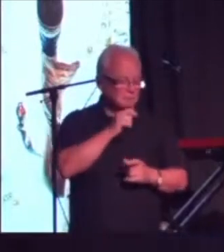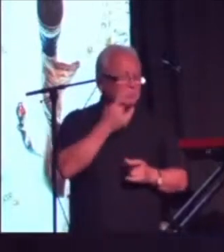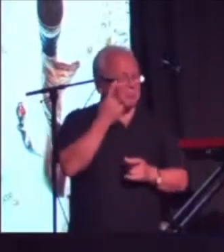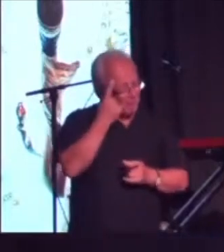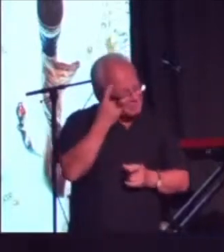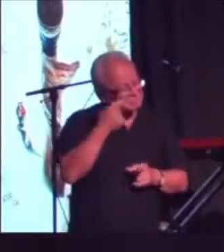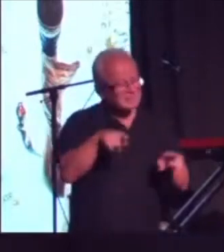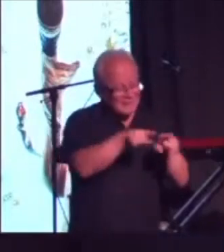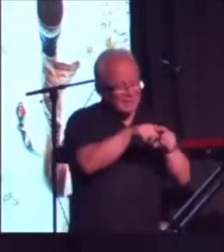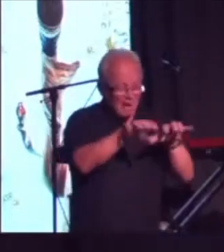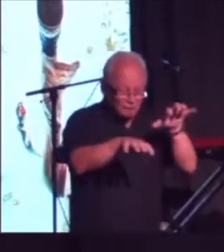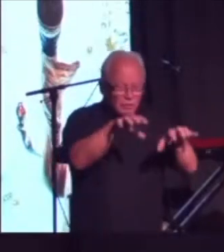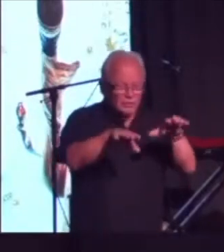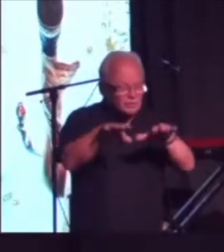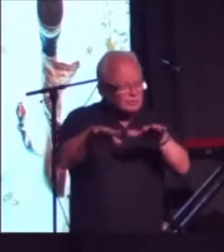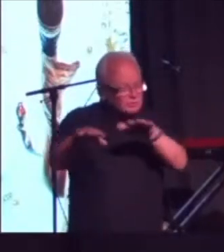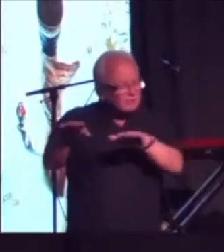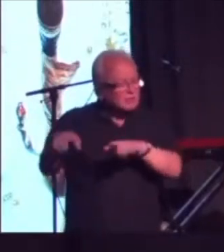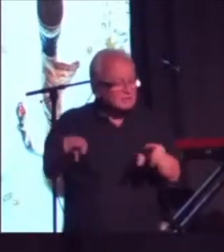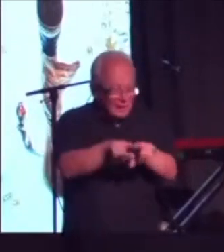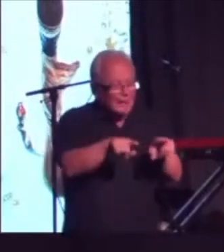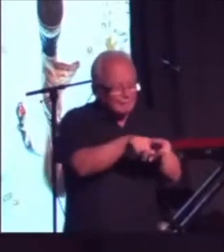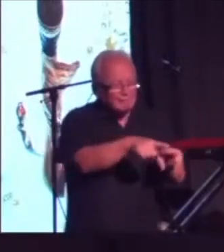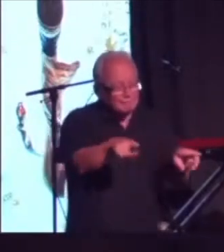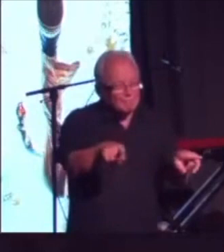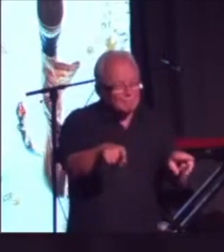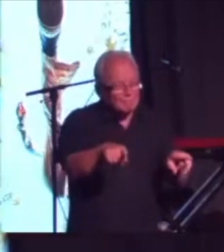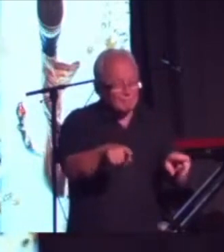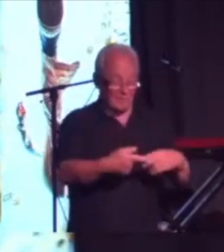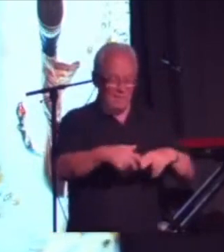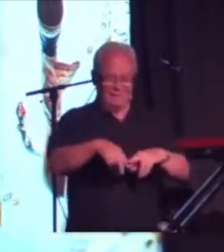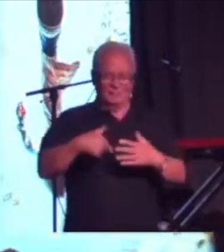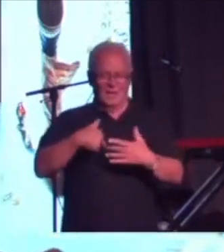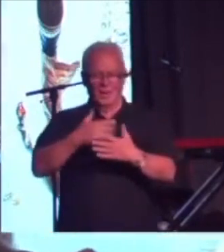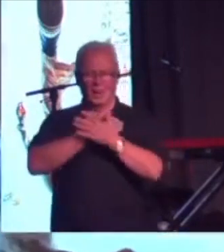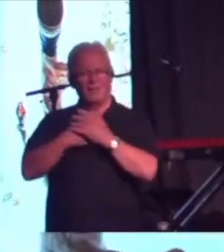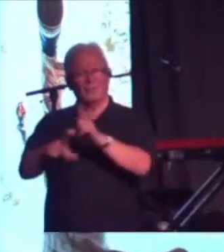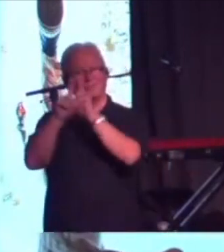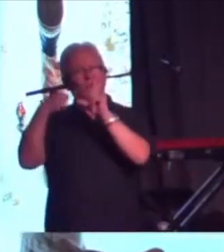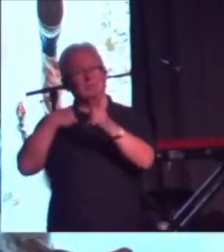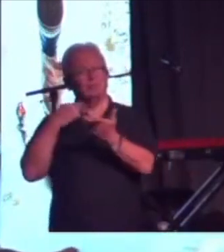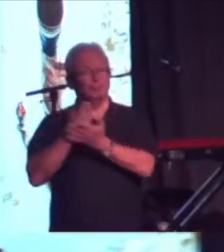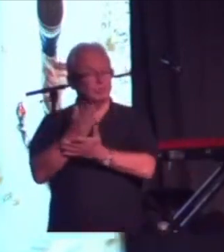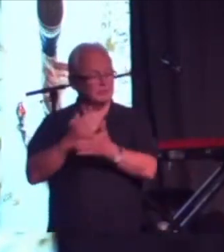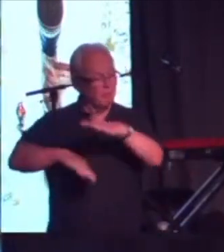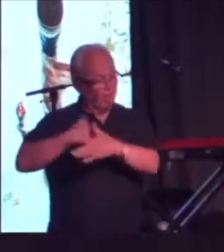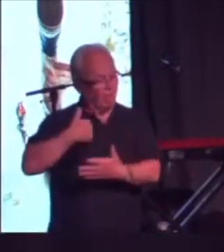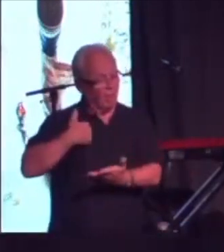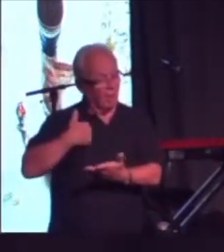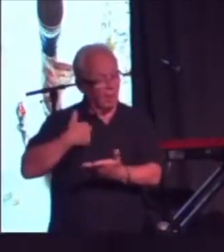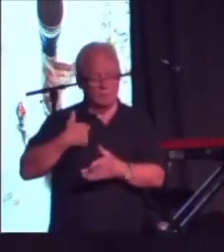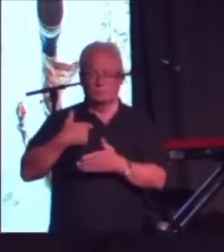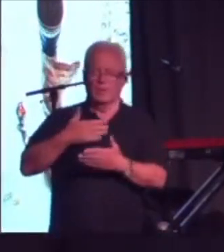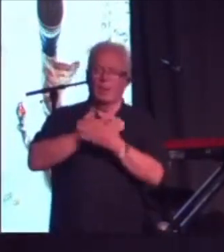But if the four of your friends are people who love the Lord, who love what's been entrusted to them, are faithful at home, dedicated at home, if you